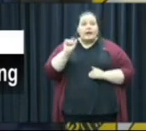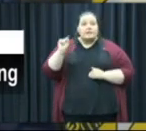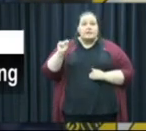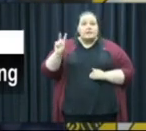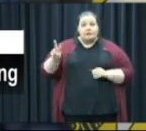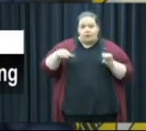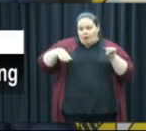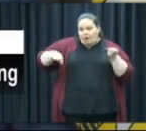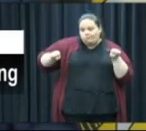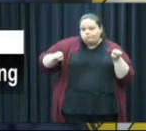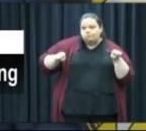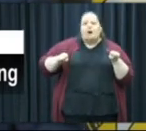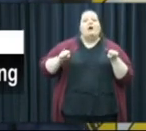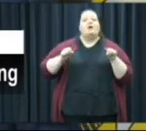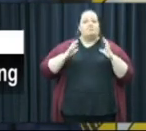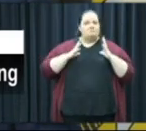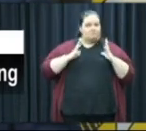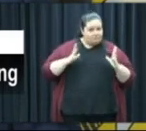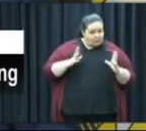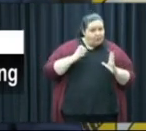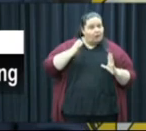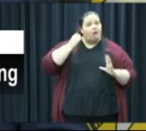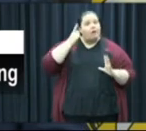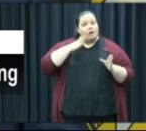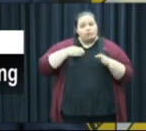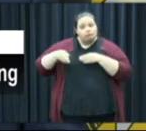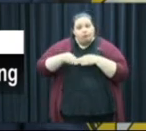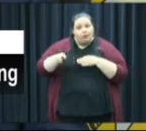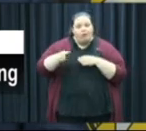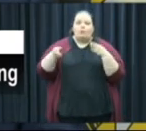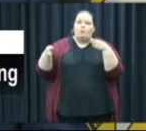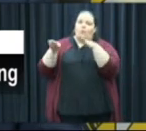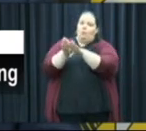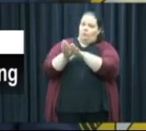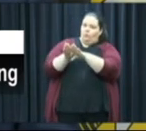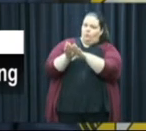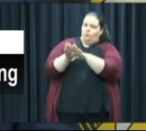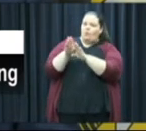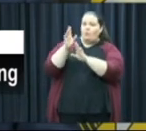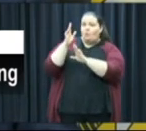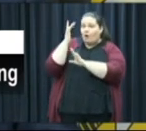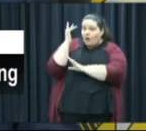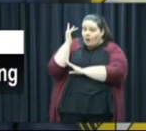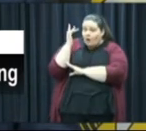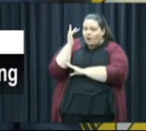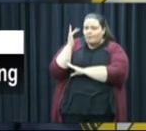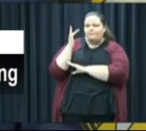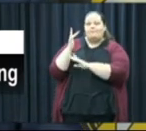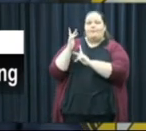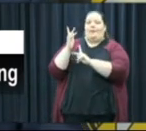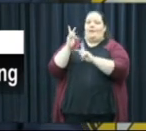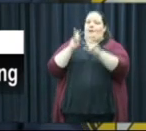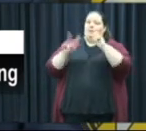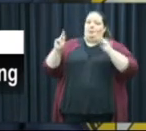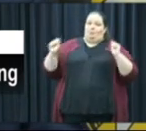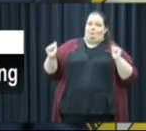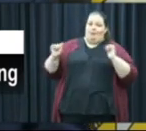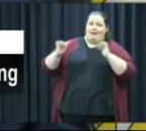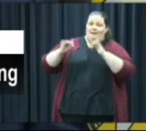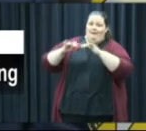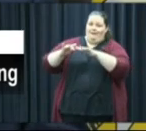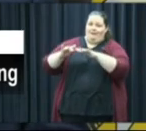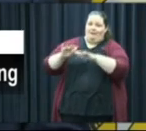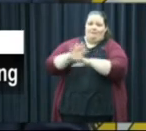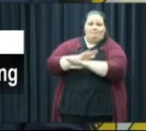permitted. The trails remain closed for now, simply because we need to ensure that public gatherings are not